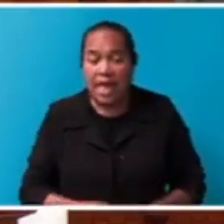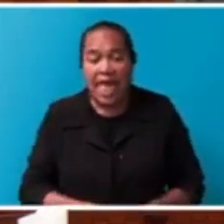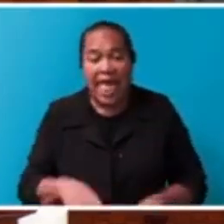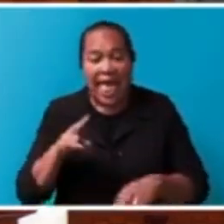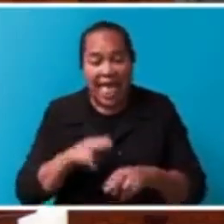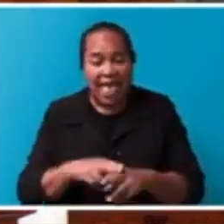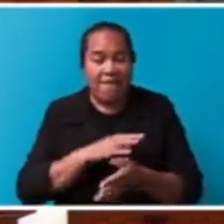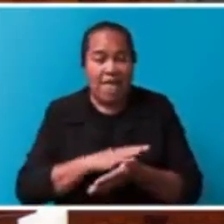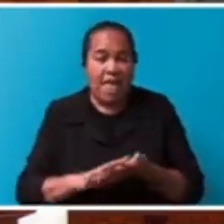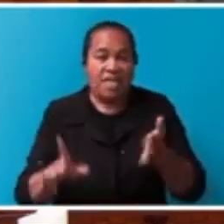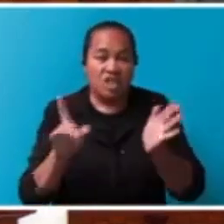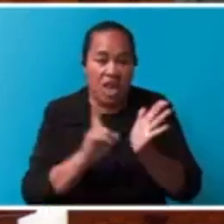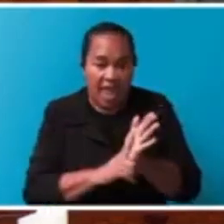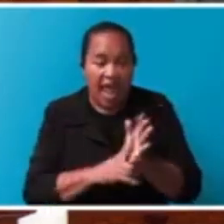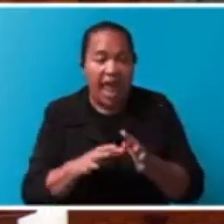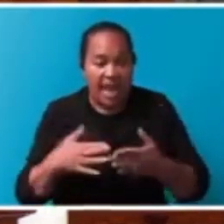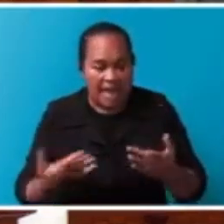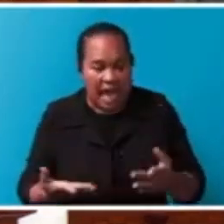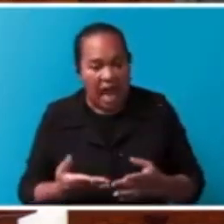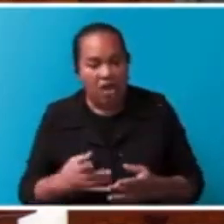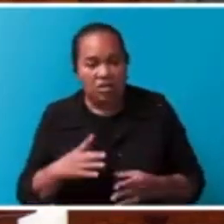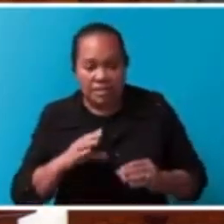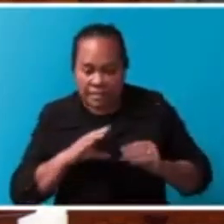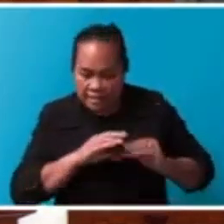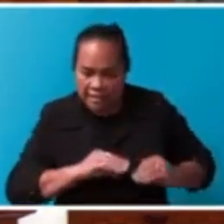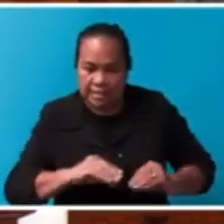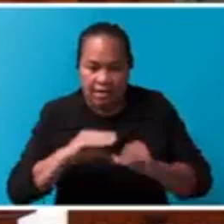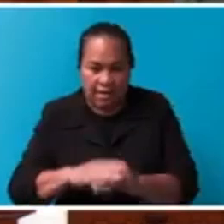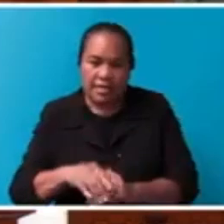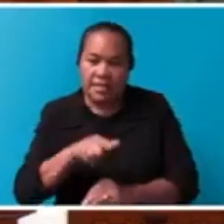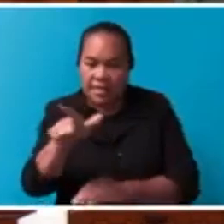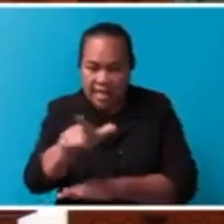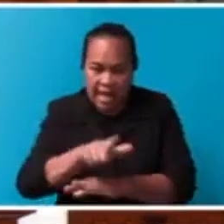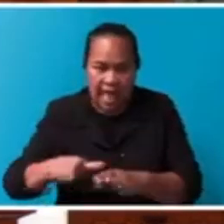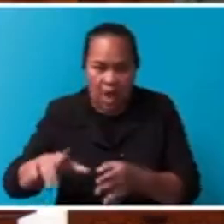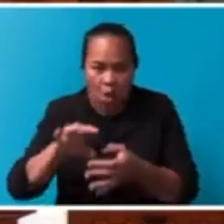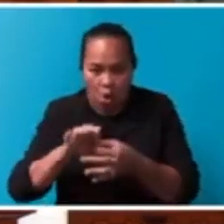FHL is now directly investing with landowners in